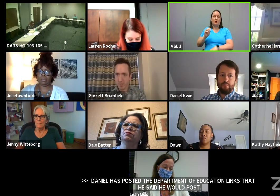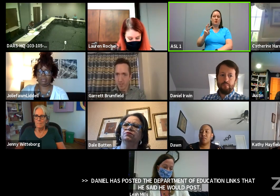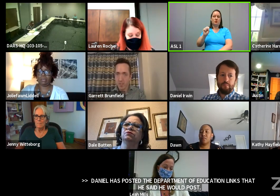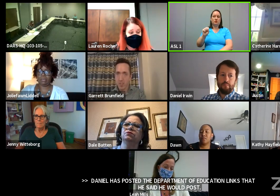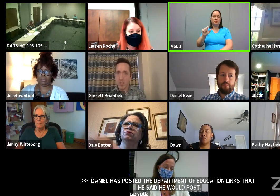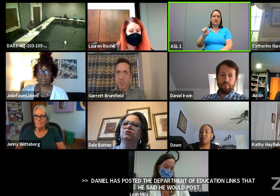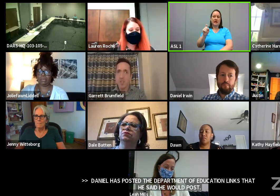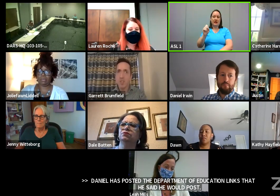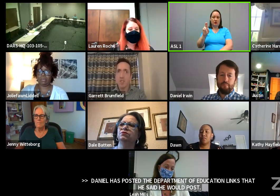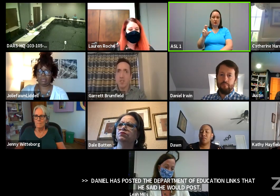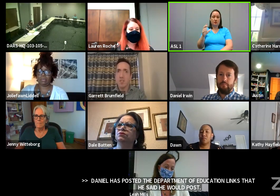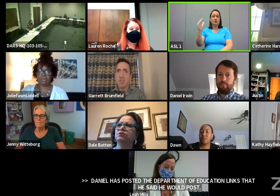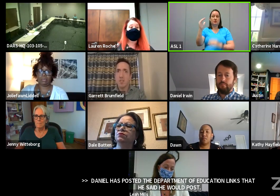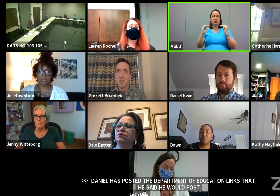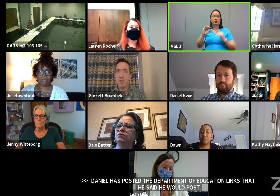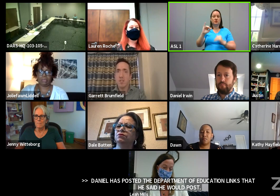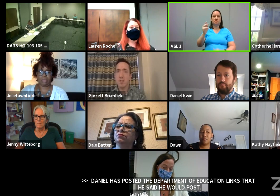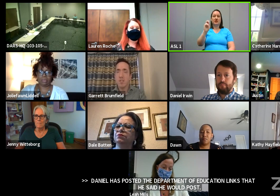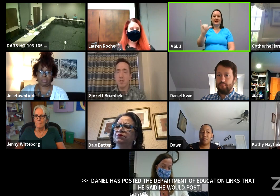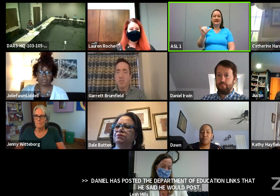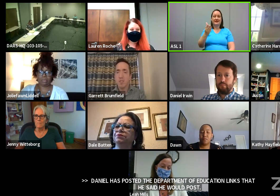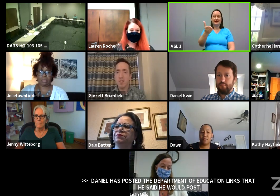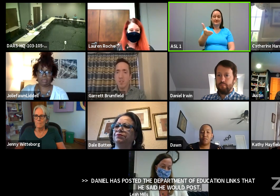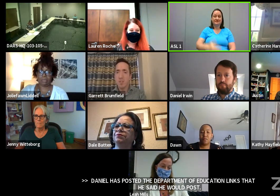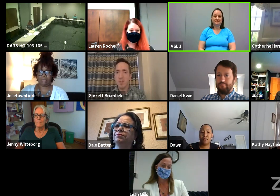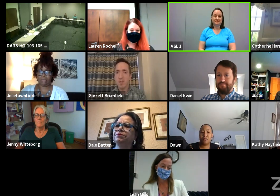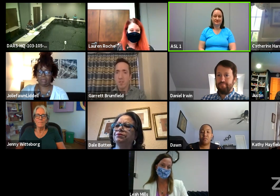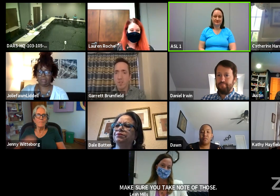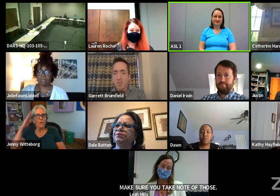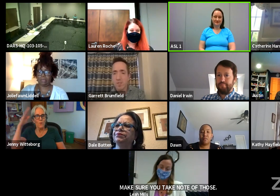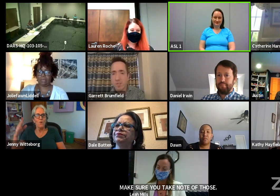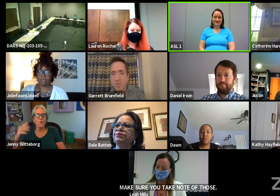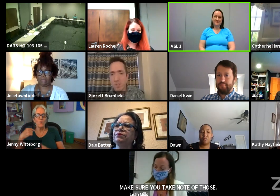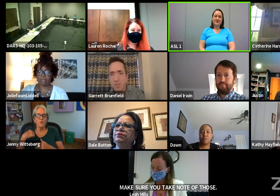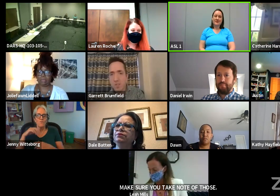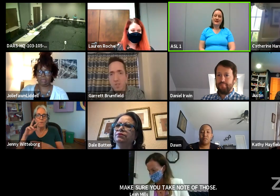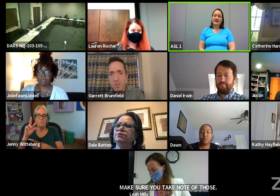right. Now, Jennifer, or Jenny, sorry.